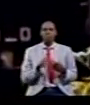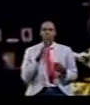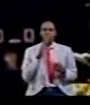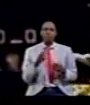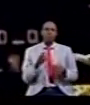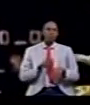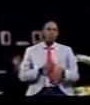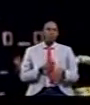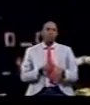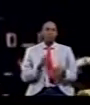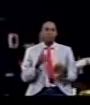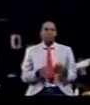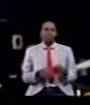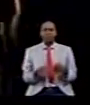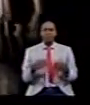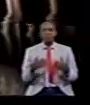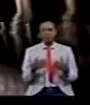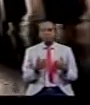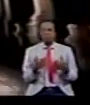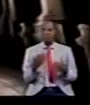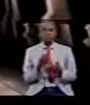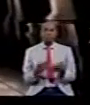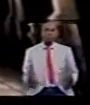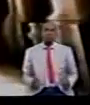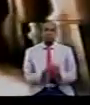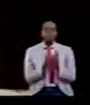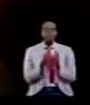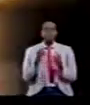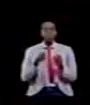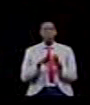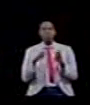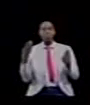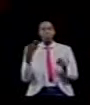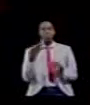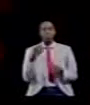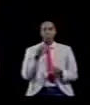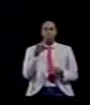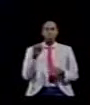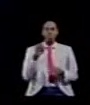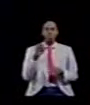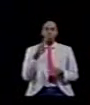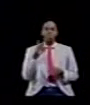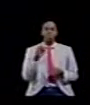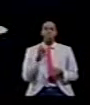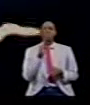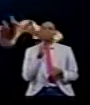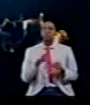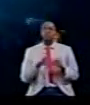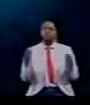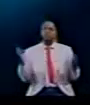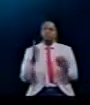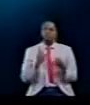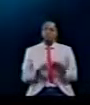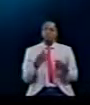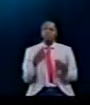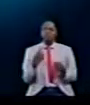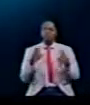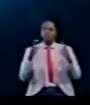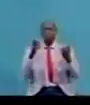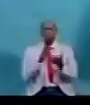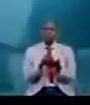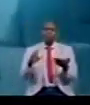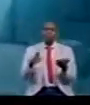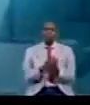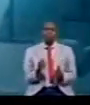every home, we want to command that stormy wind now to cease. In the name of Jesus Christ, all these storms, even in our